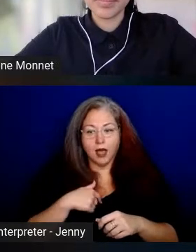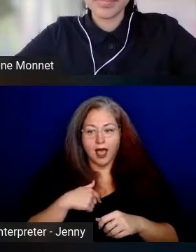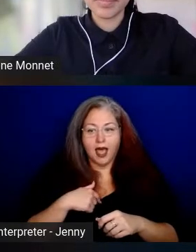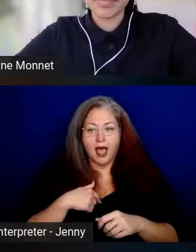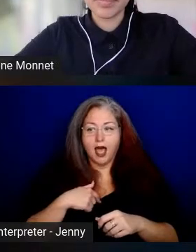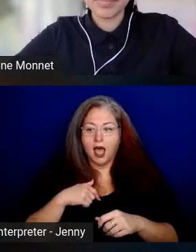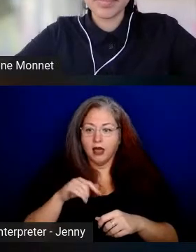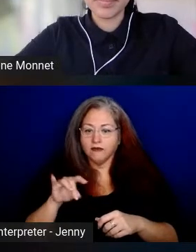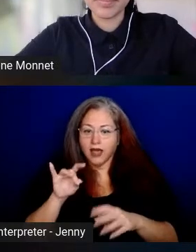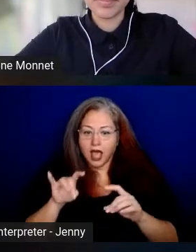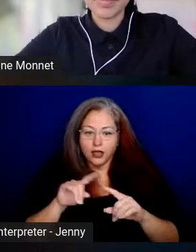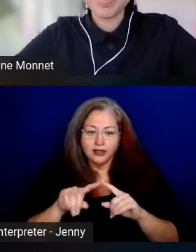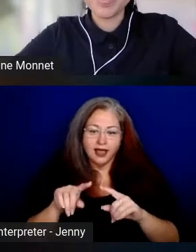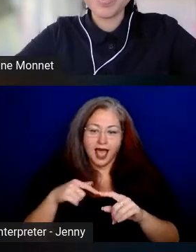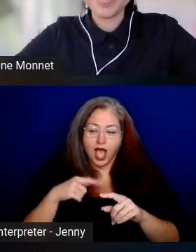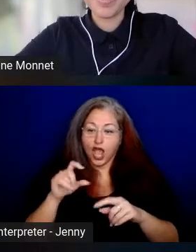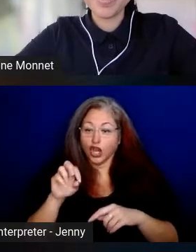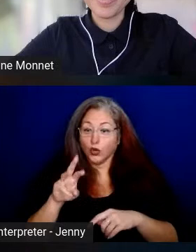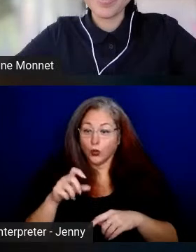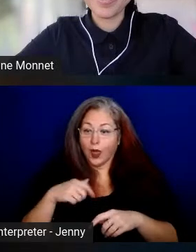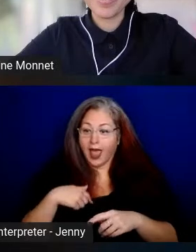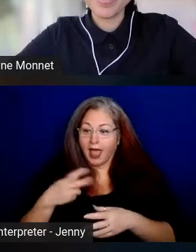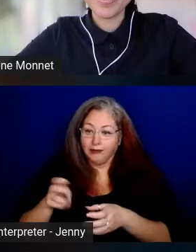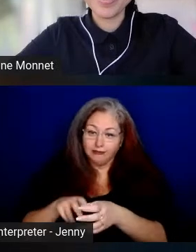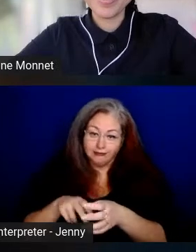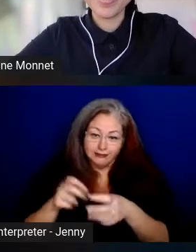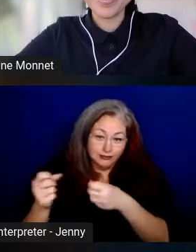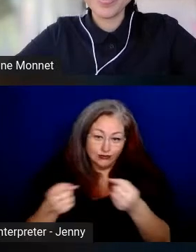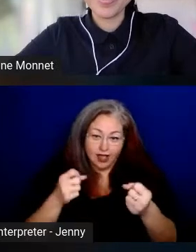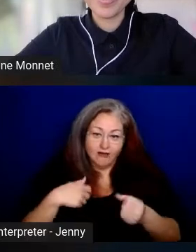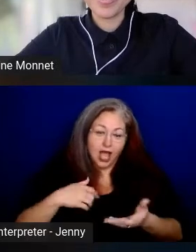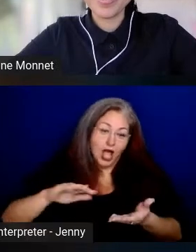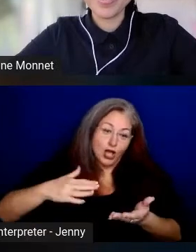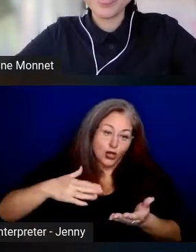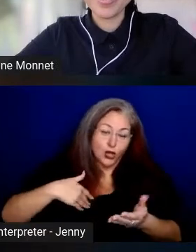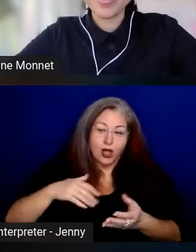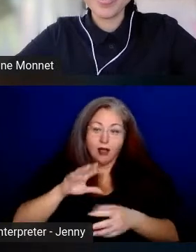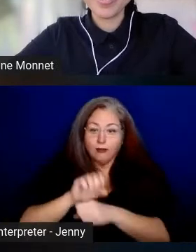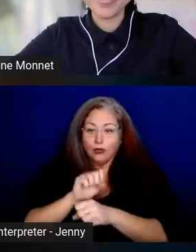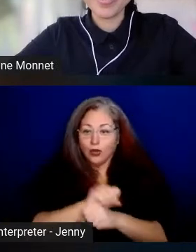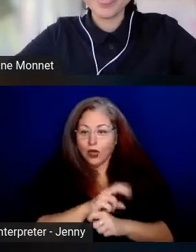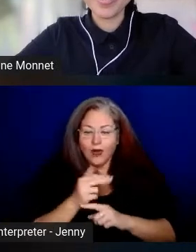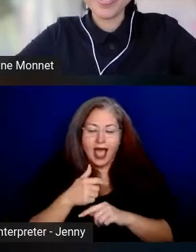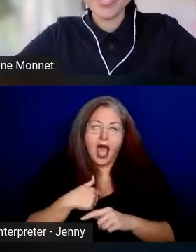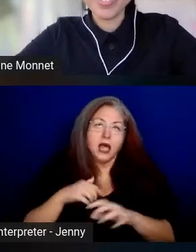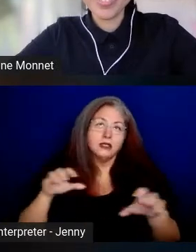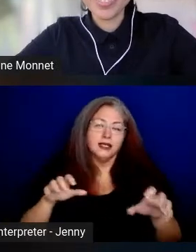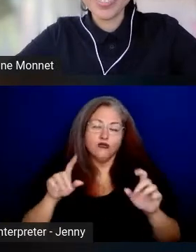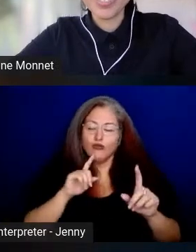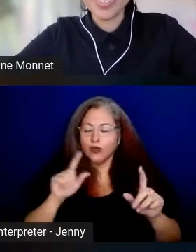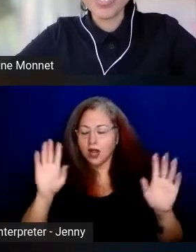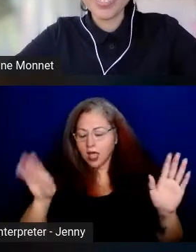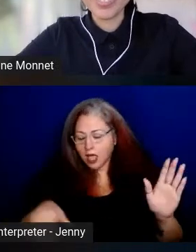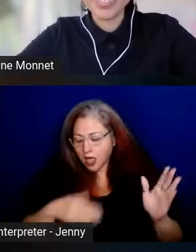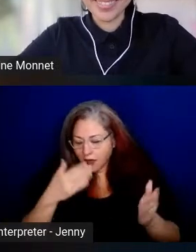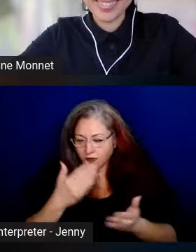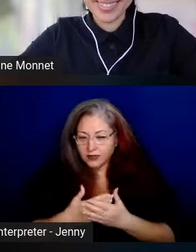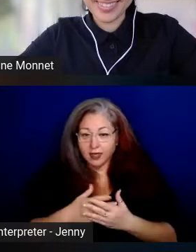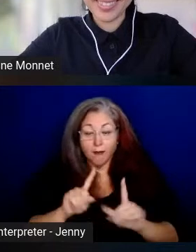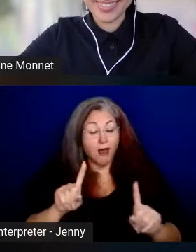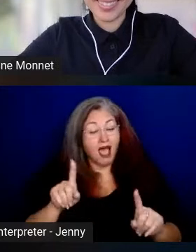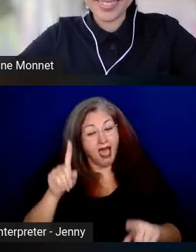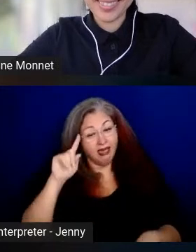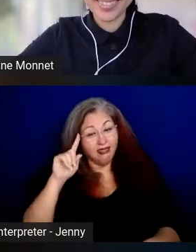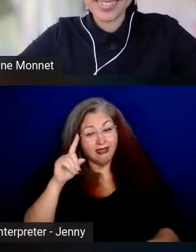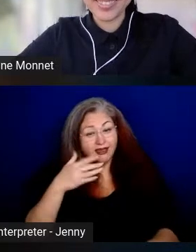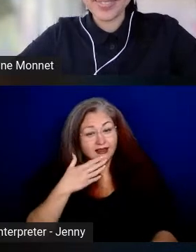crew. I drove them around. I made them dinner. You know, I made hotel bookings. Like, I did everything, which was probably the best, because